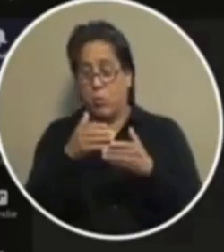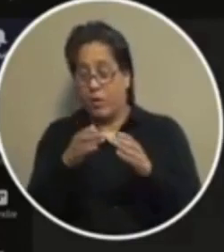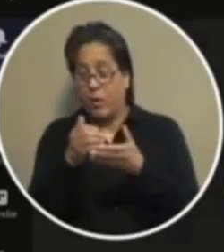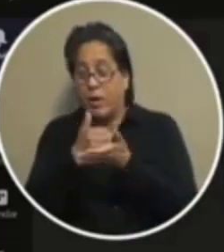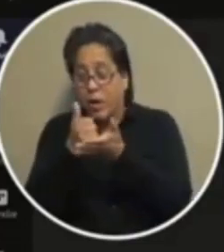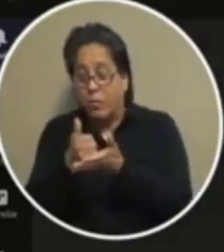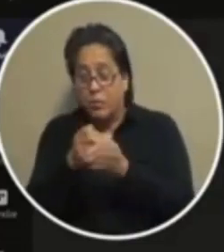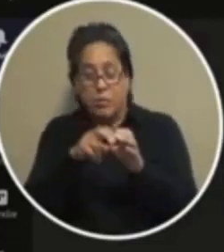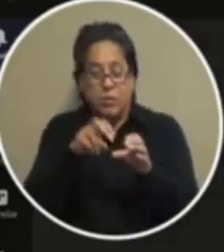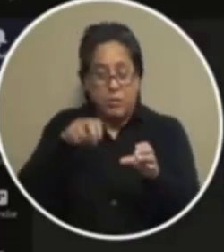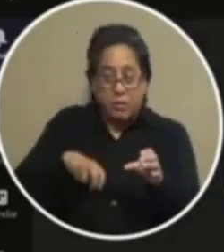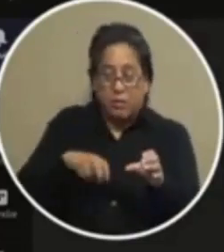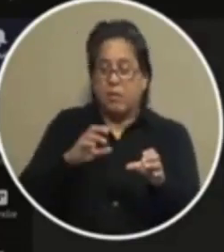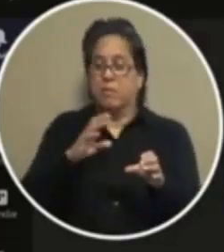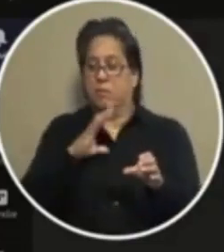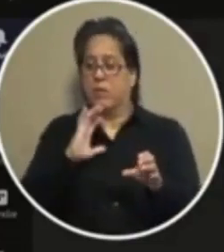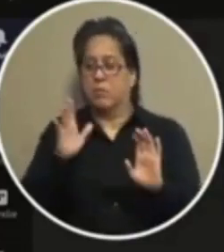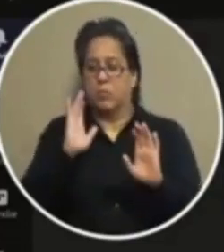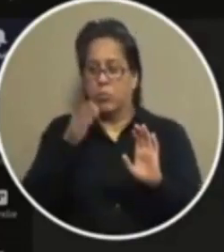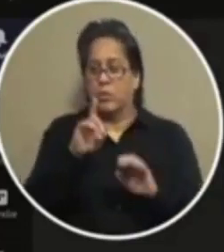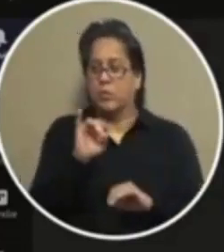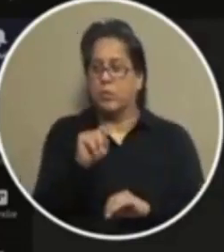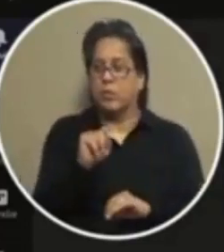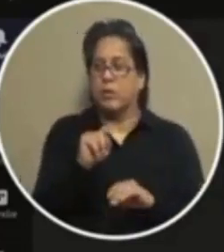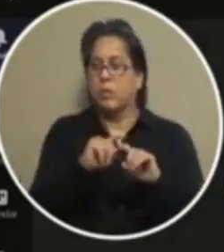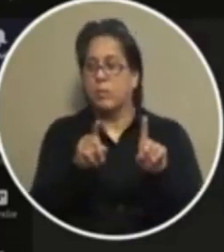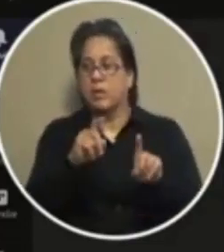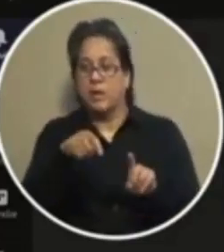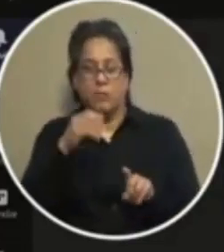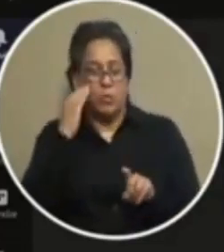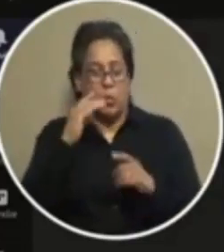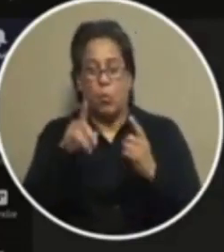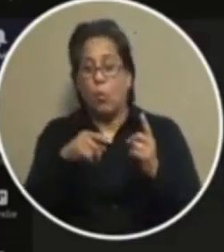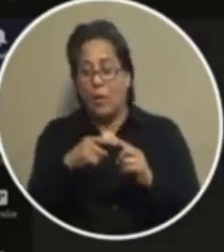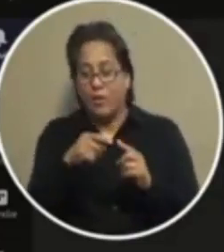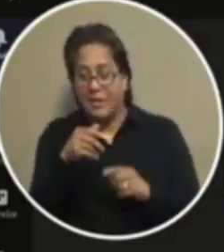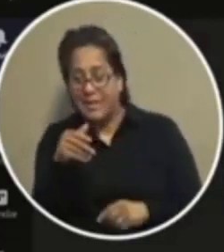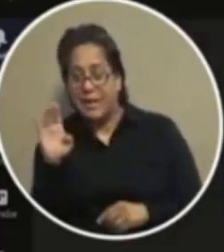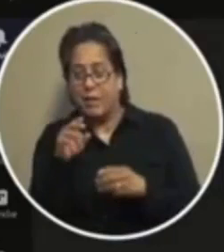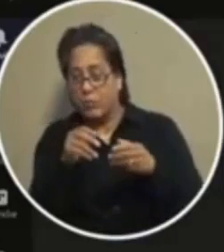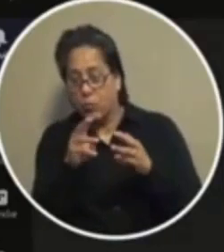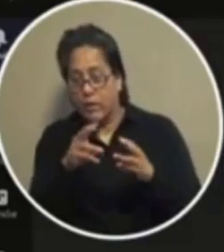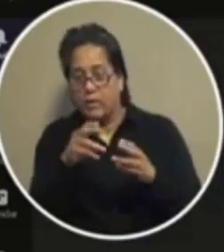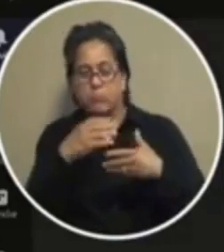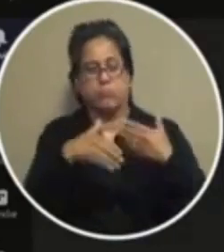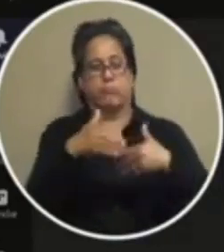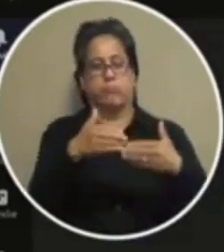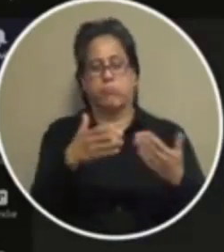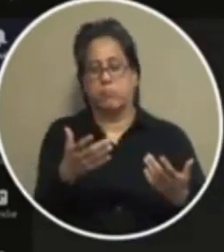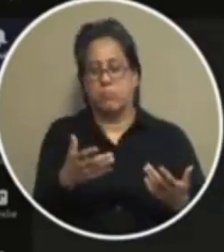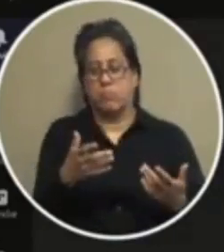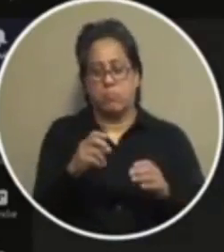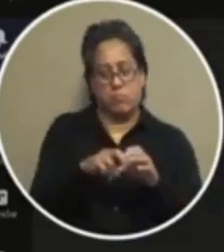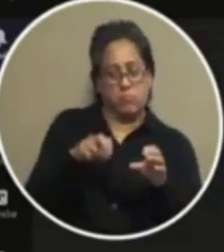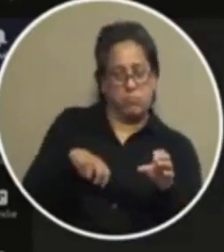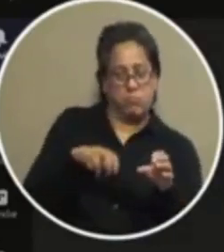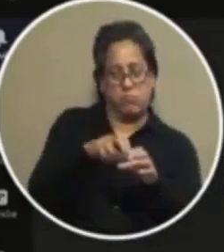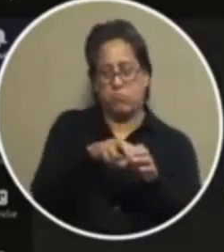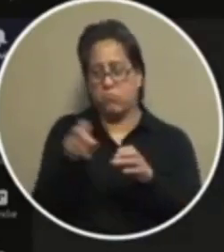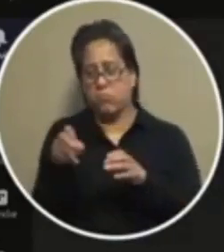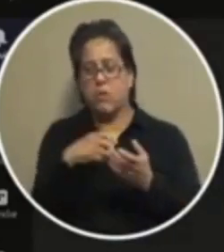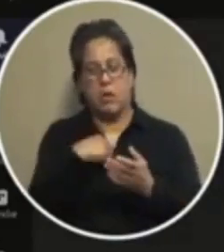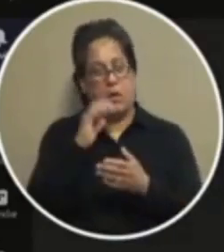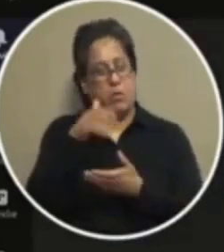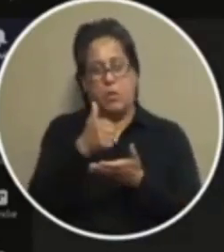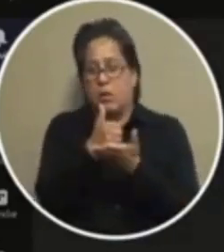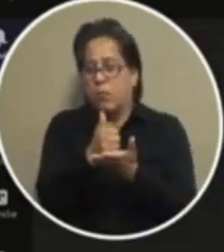mr gonzalez tell me that too i want to hear that too because you have to know when you have to get out of the way as well um i i am i am here to help in any way